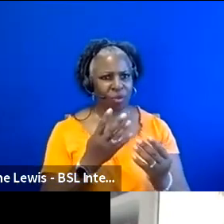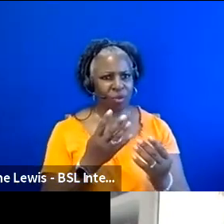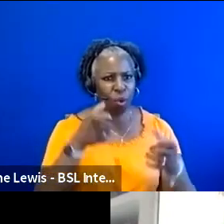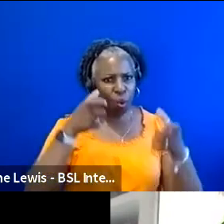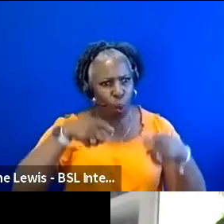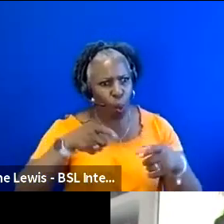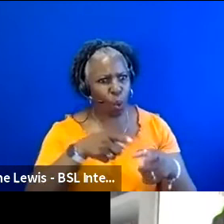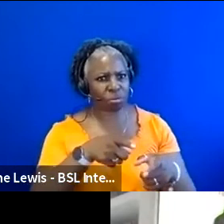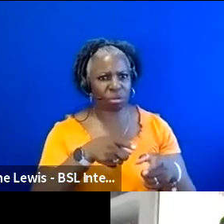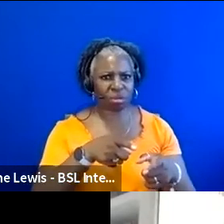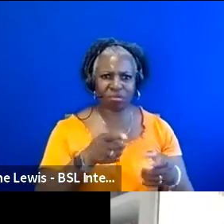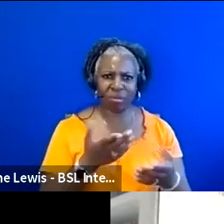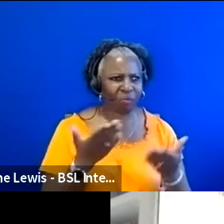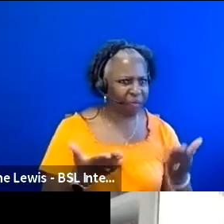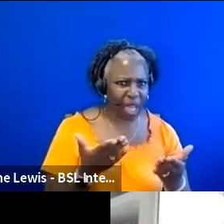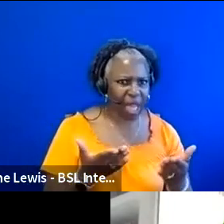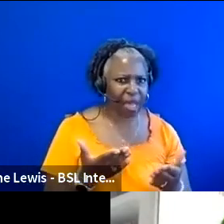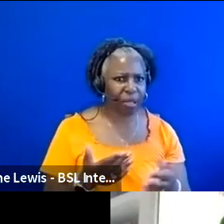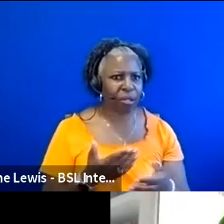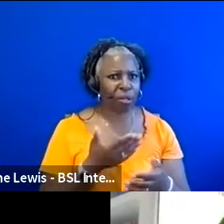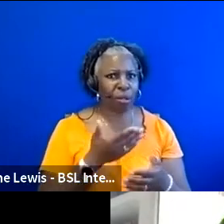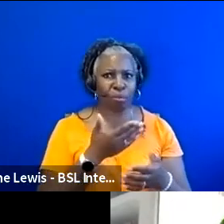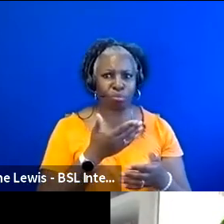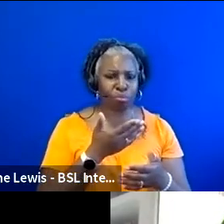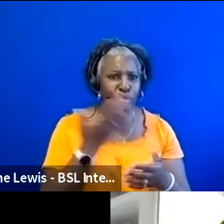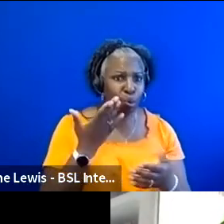a chance to defend themselves the way they should have.